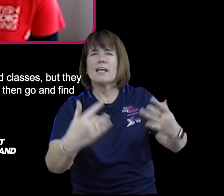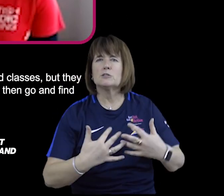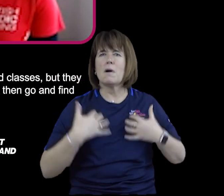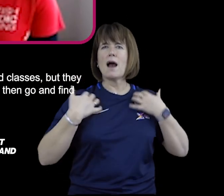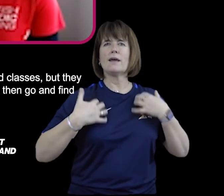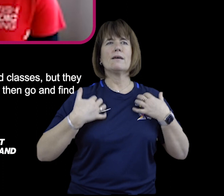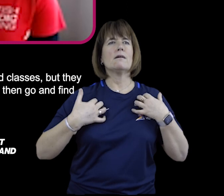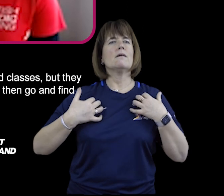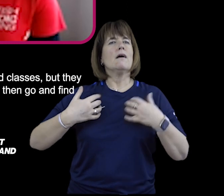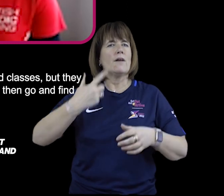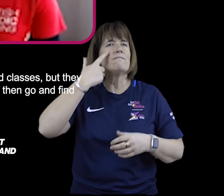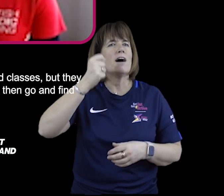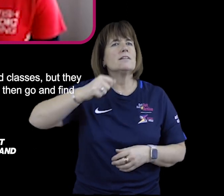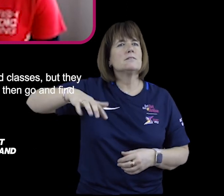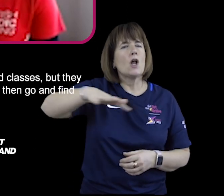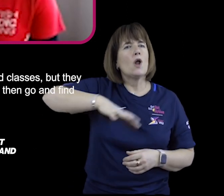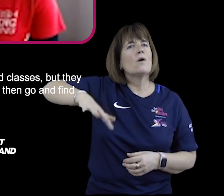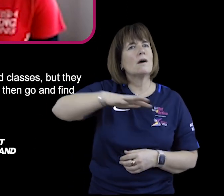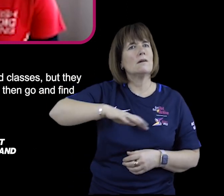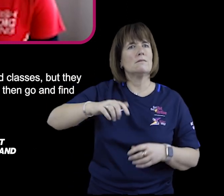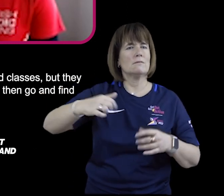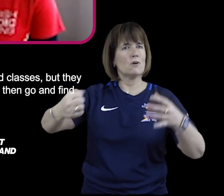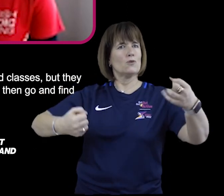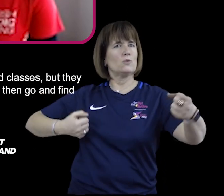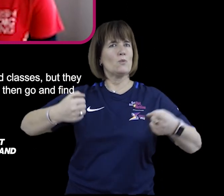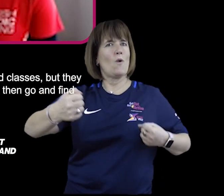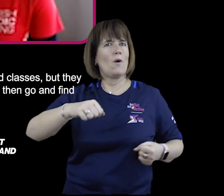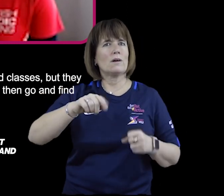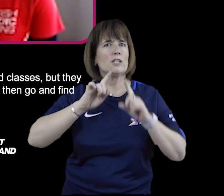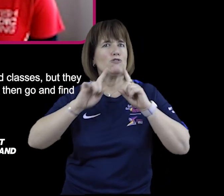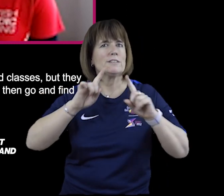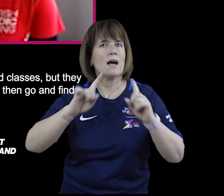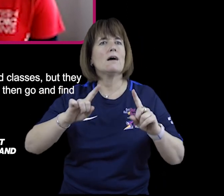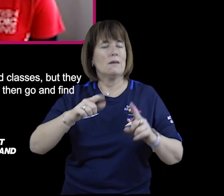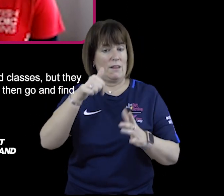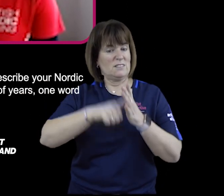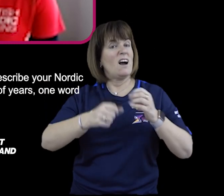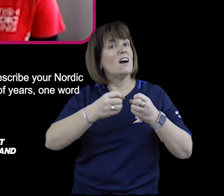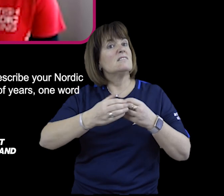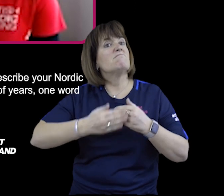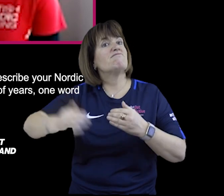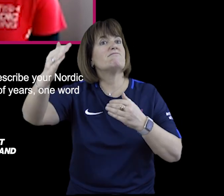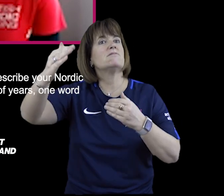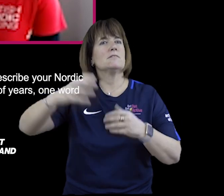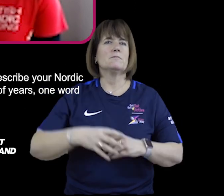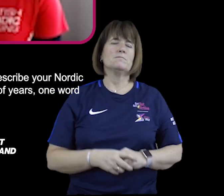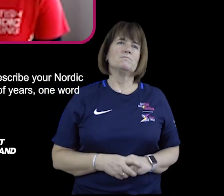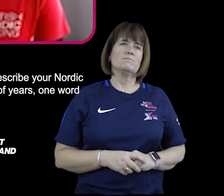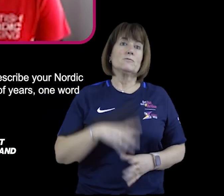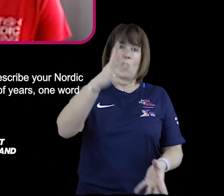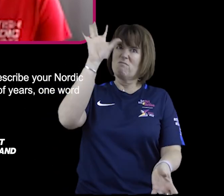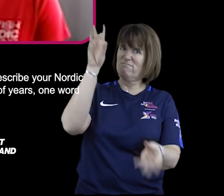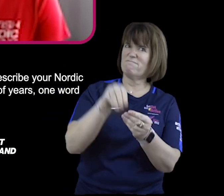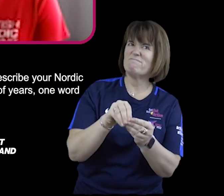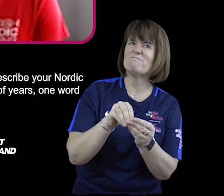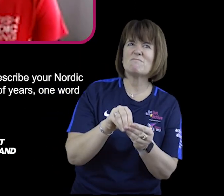then go and find their local British Nordic Walking instructor and move on from there. Yeah. So in summary, putting